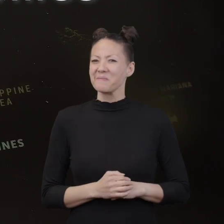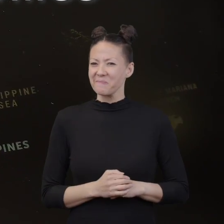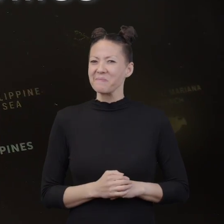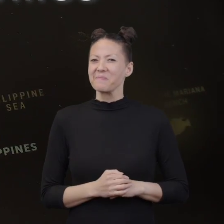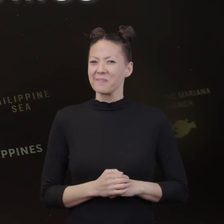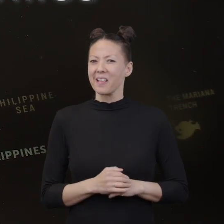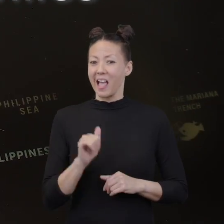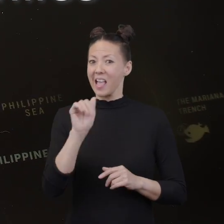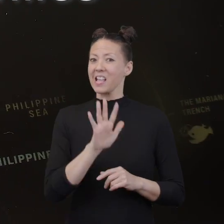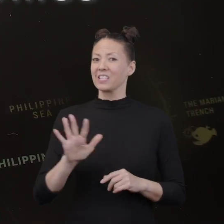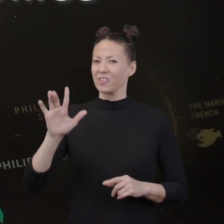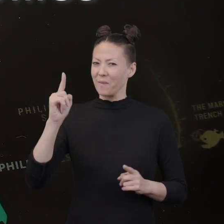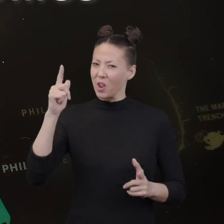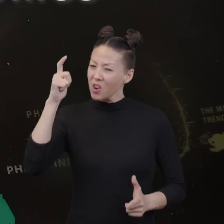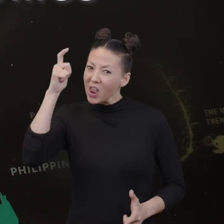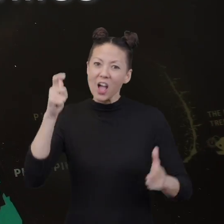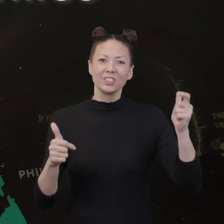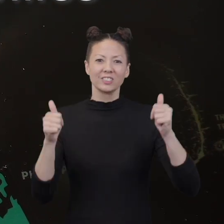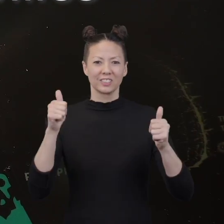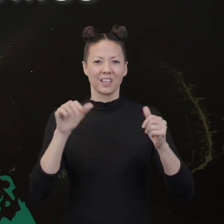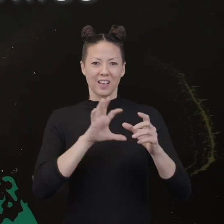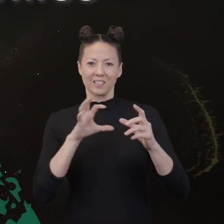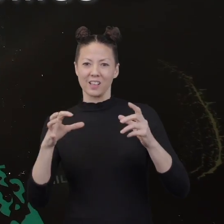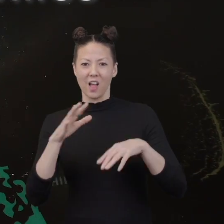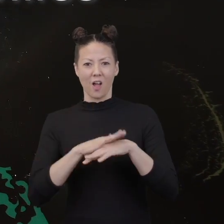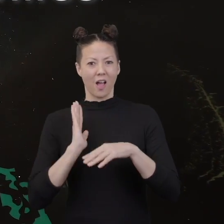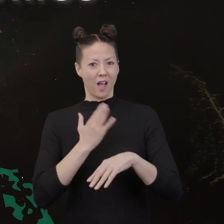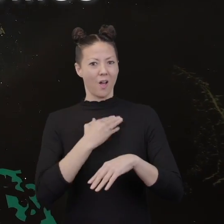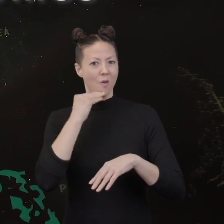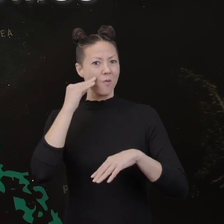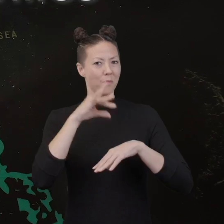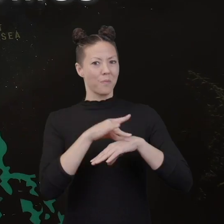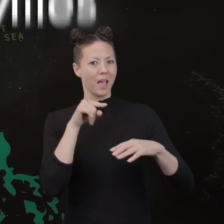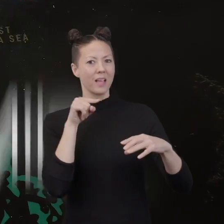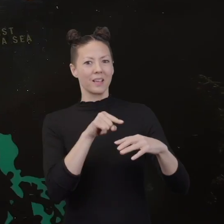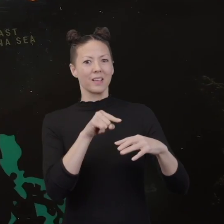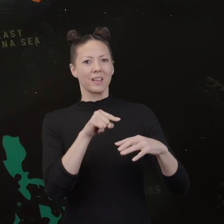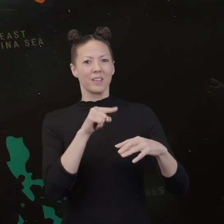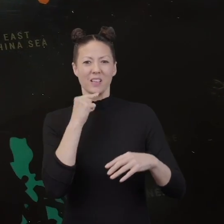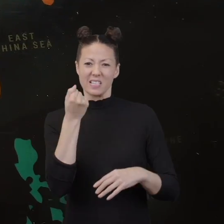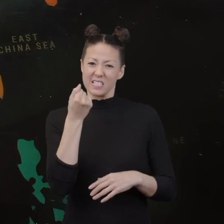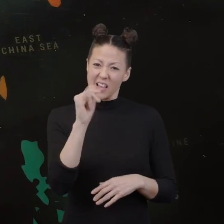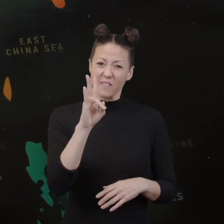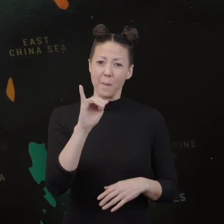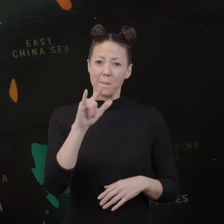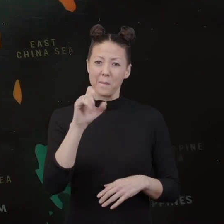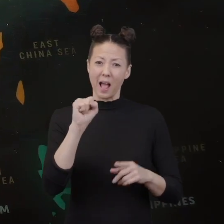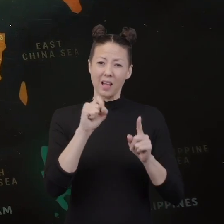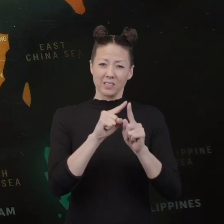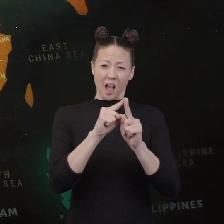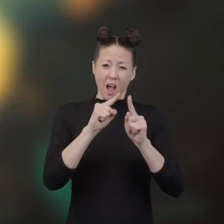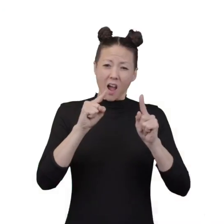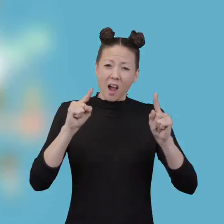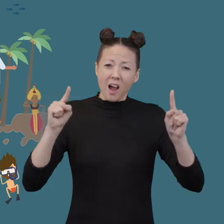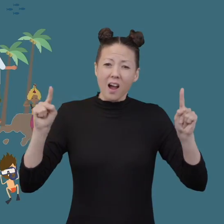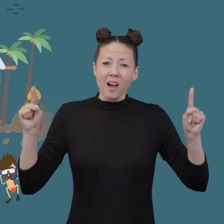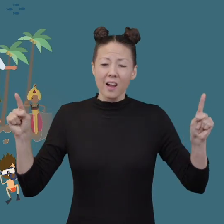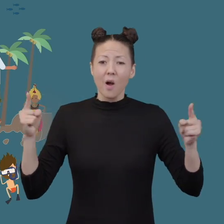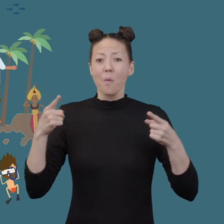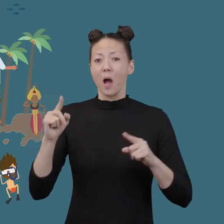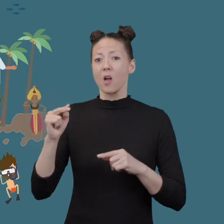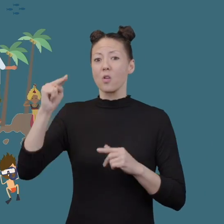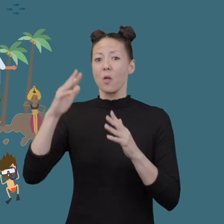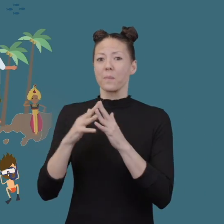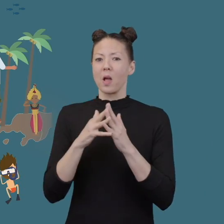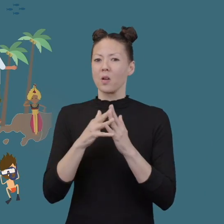million square miles. While North America has 23 countries, Asia has more than double that. Some of